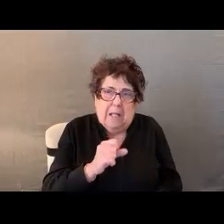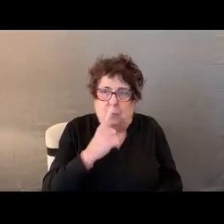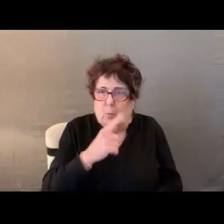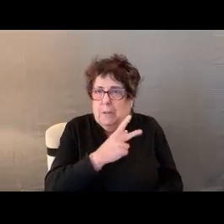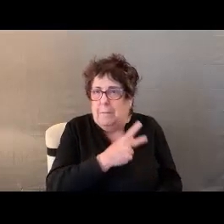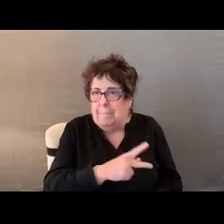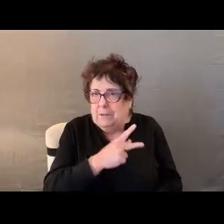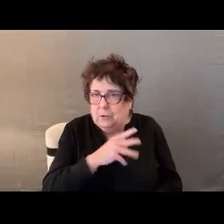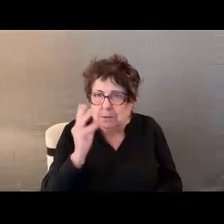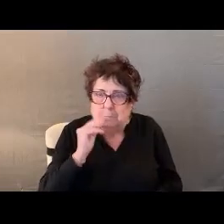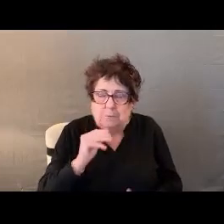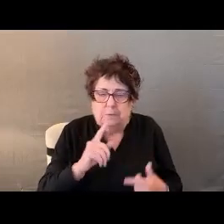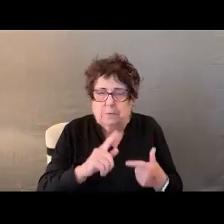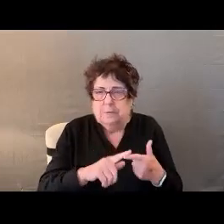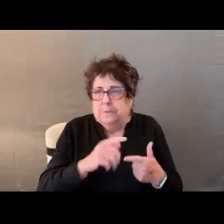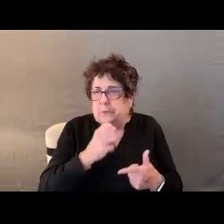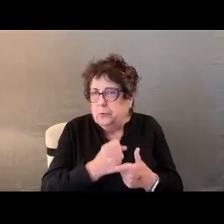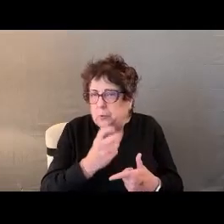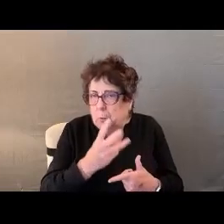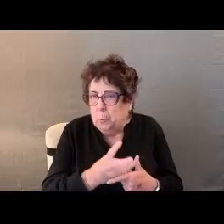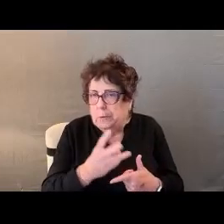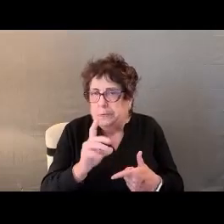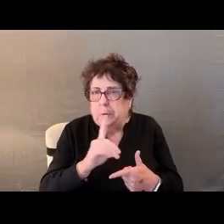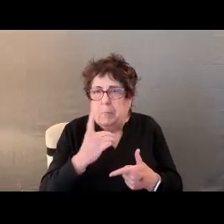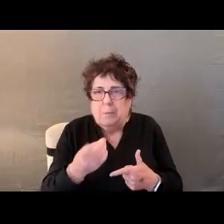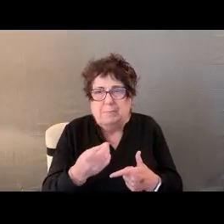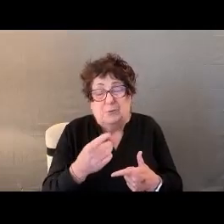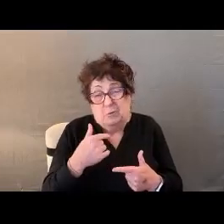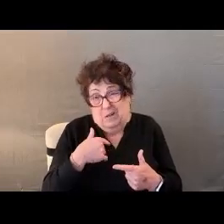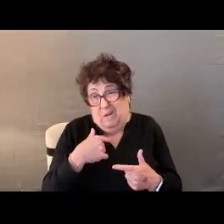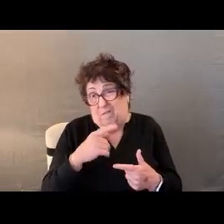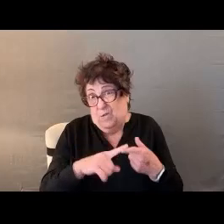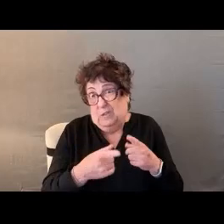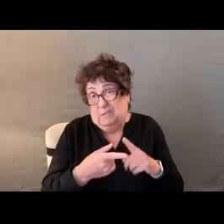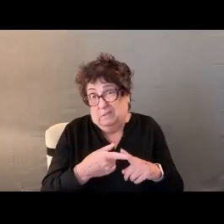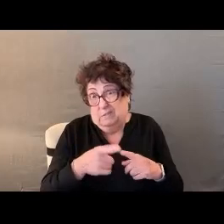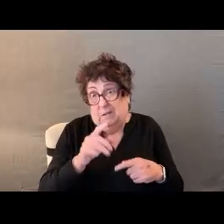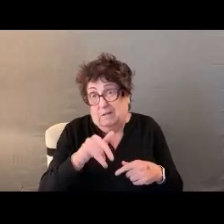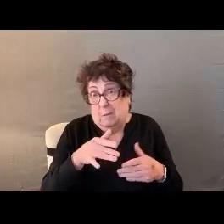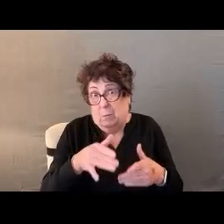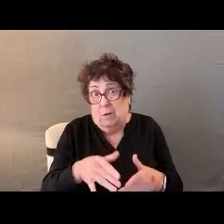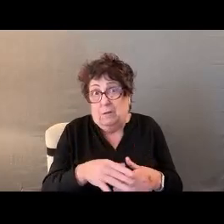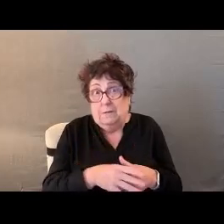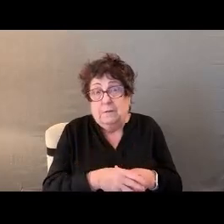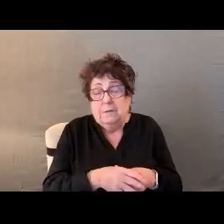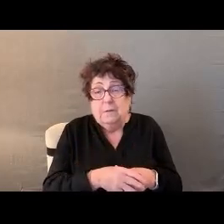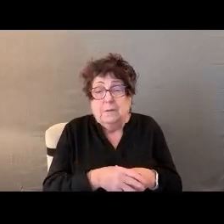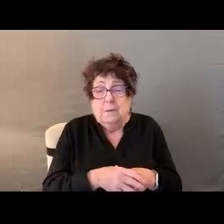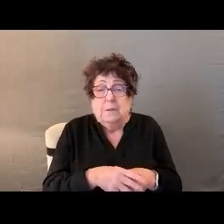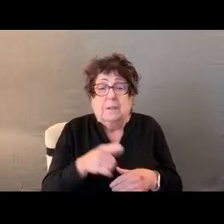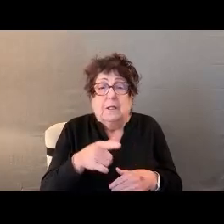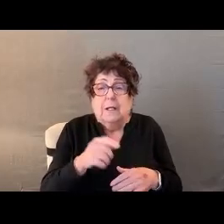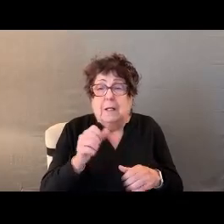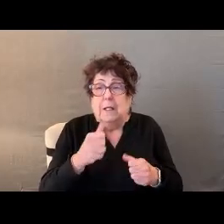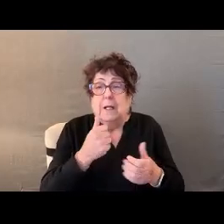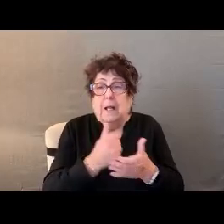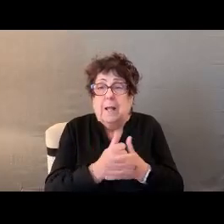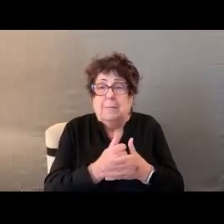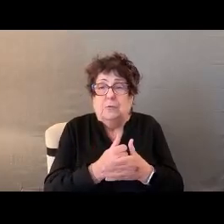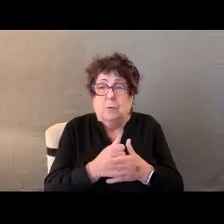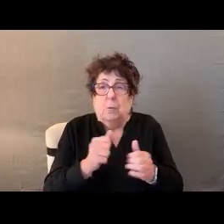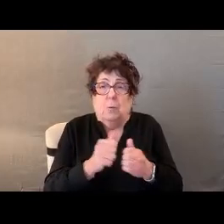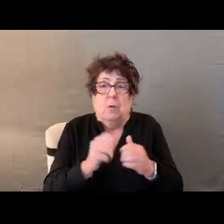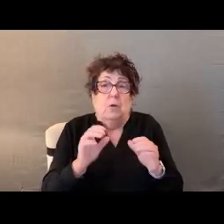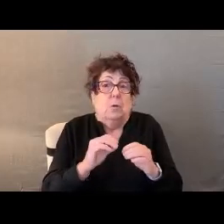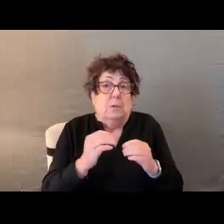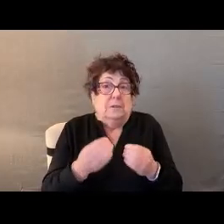in the social work department. So we have friends in that way that can help us with the organizational power that Jason and I maybe